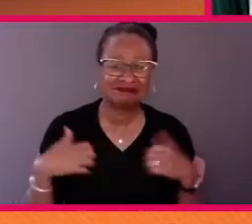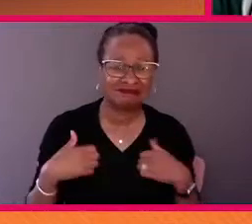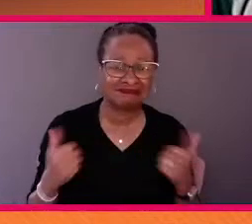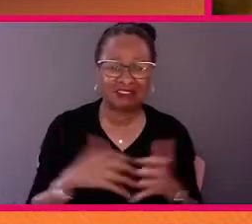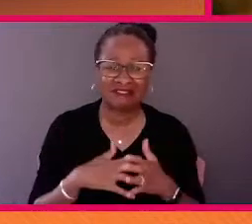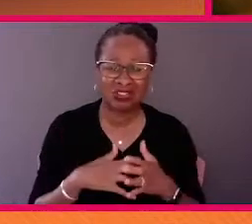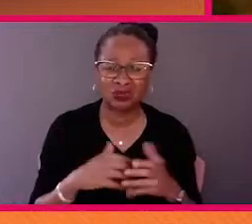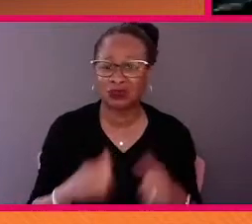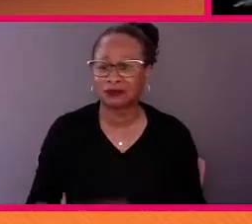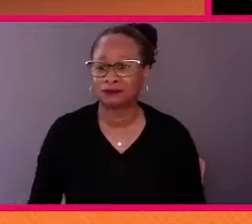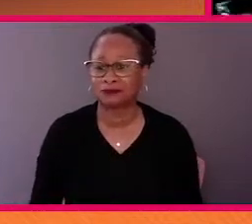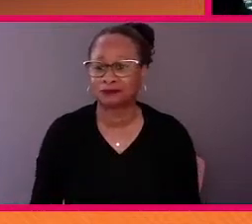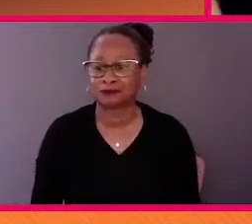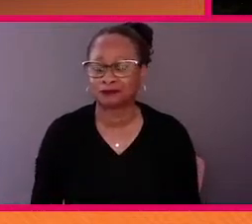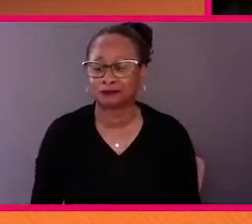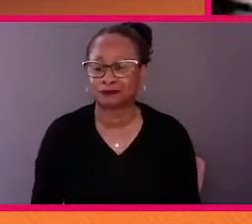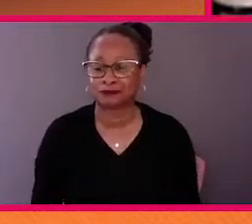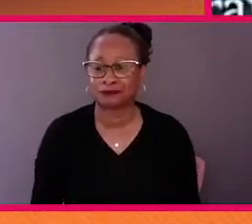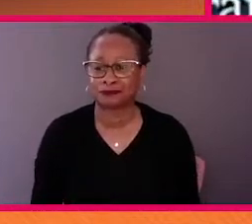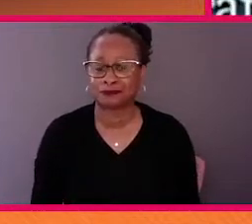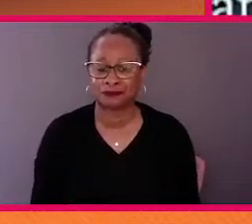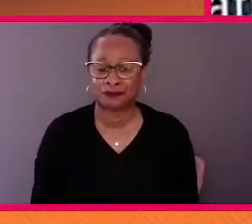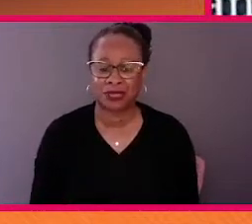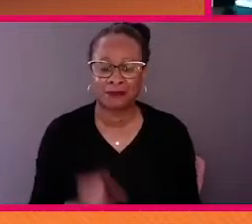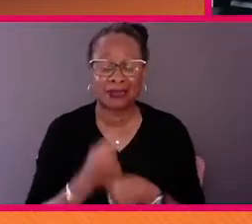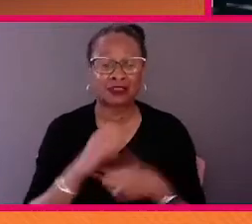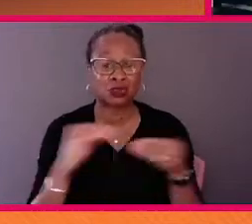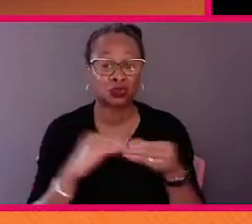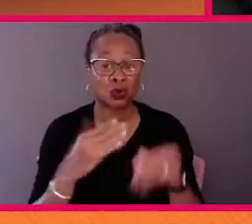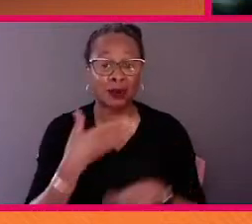It makes the story better when you win.